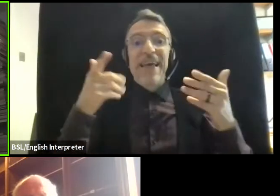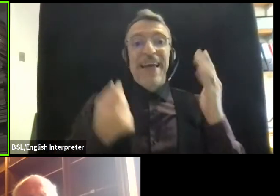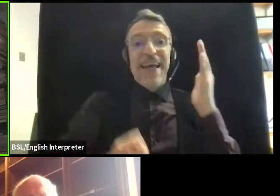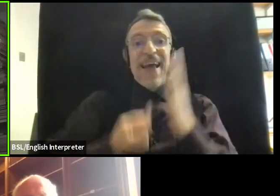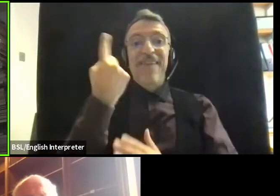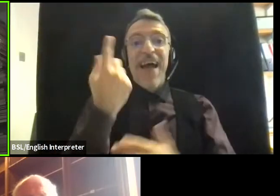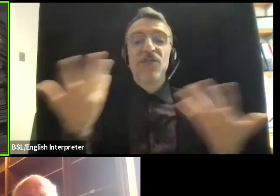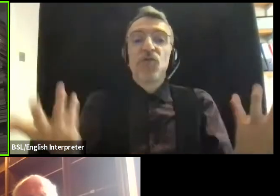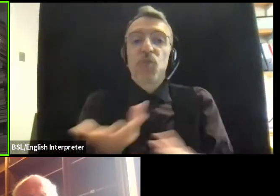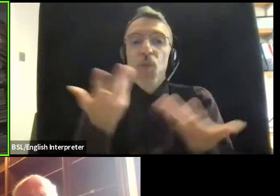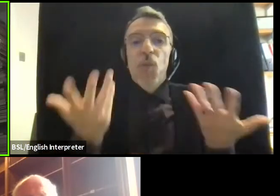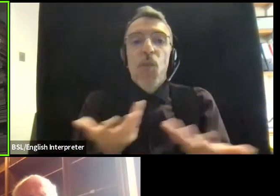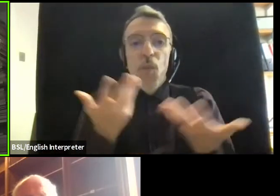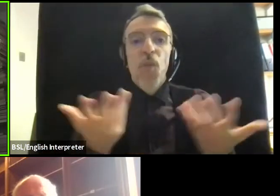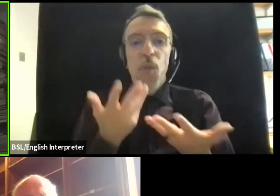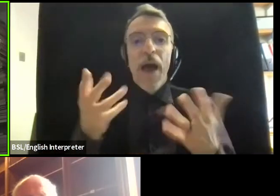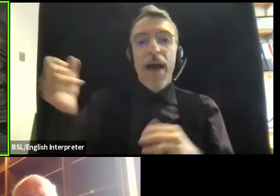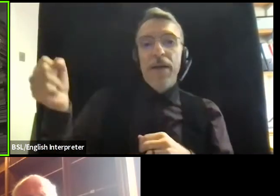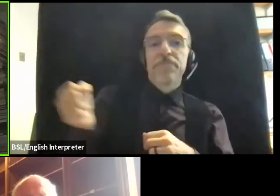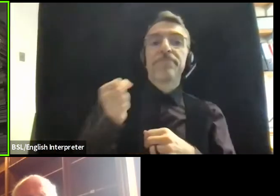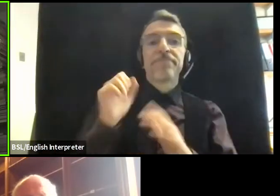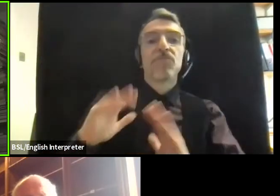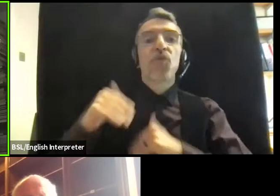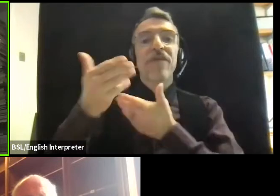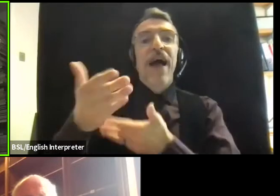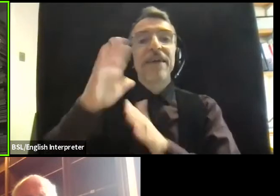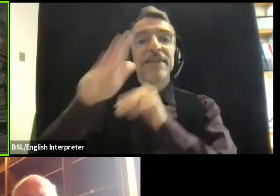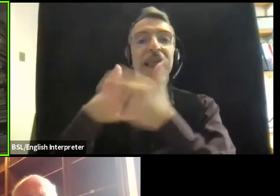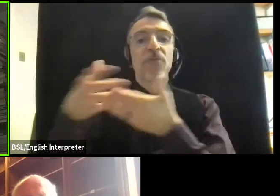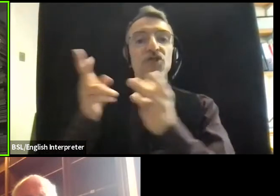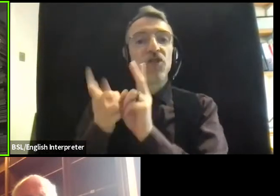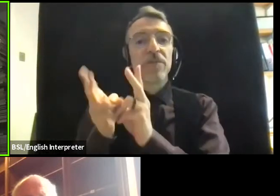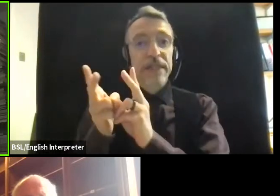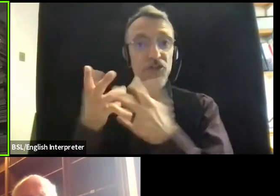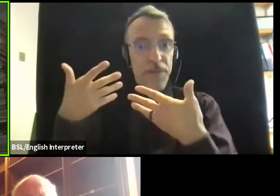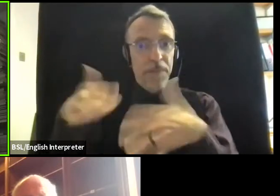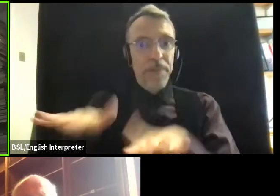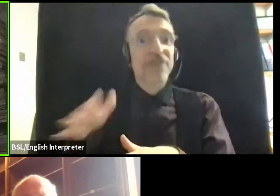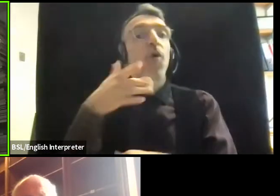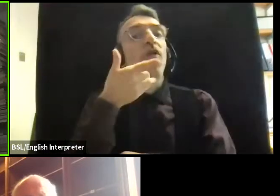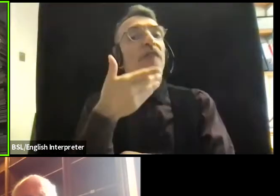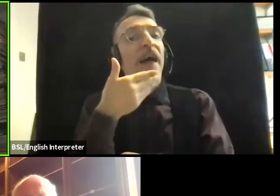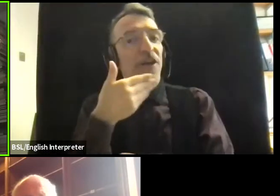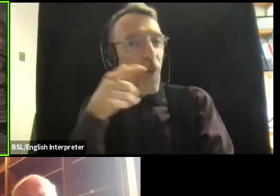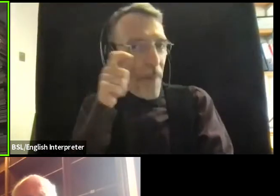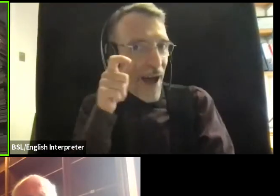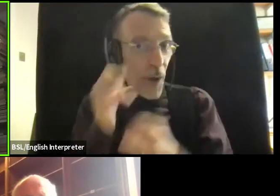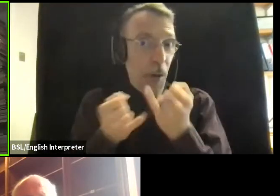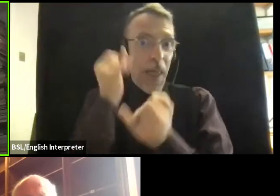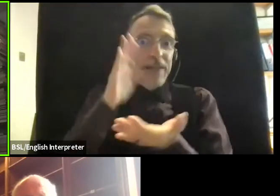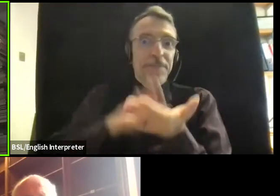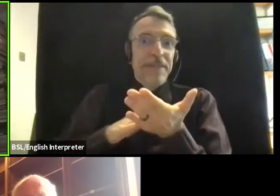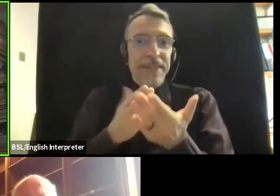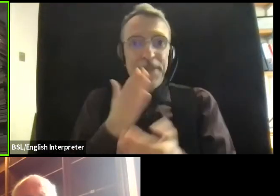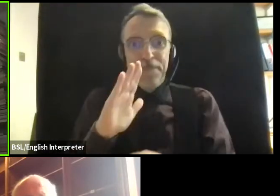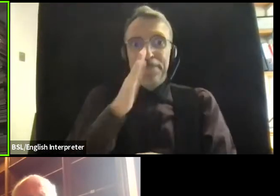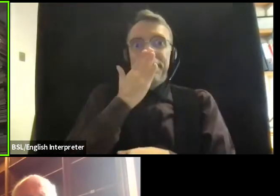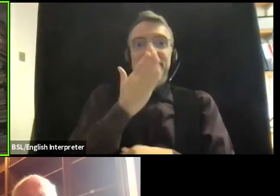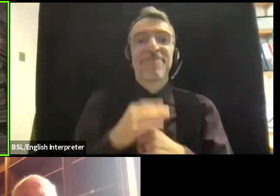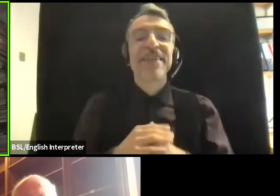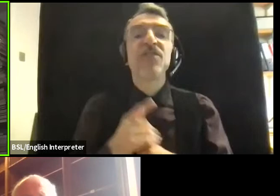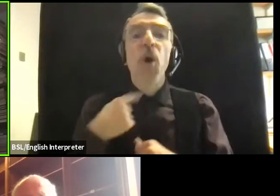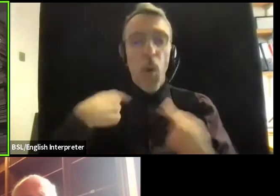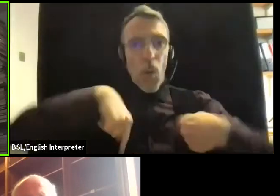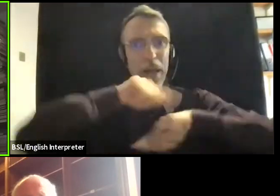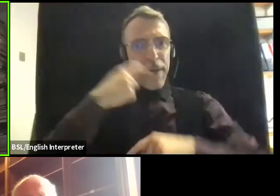are providing sign language interpretation, thanks to Marco joining us at very last minute. It made us